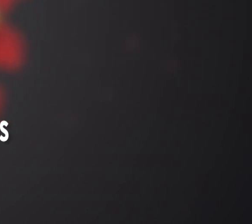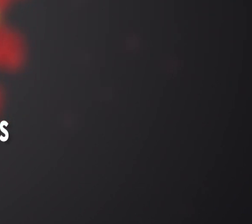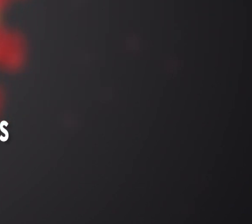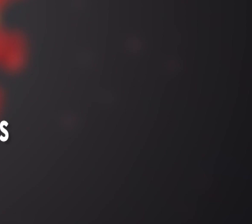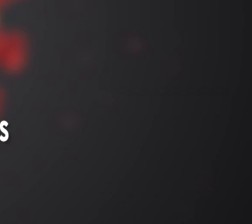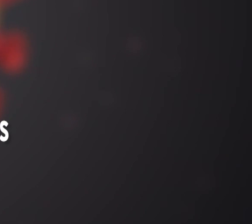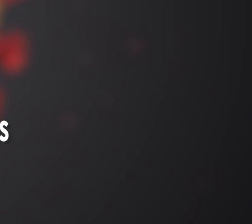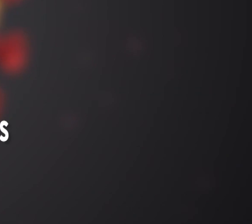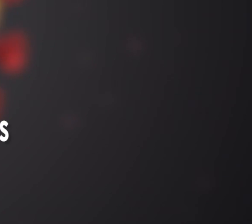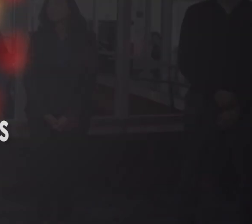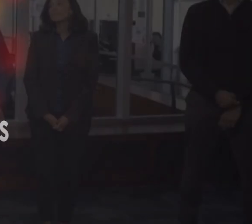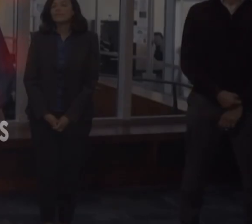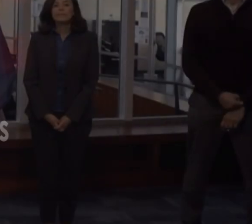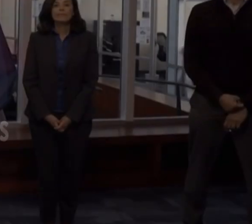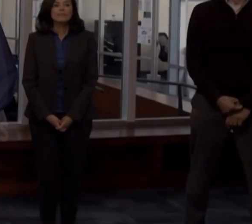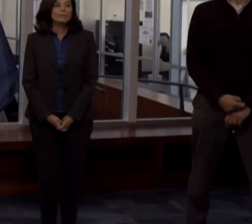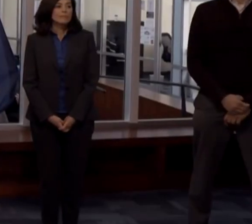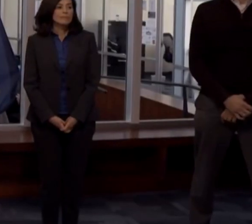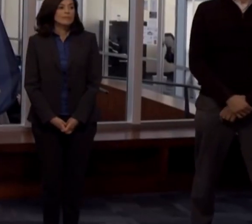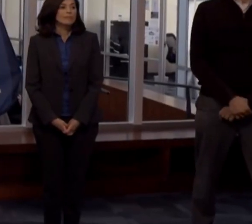cupertino.org/coronavirus.